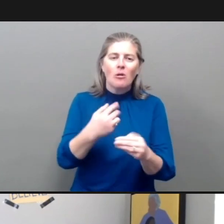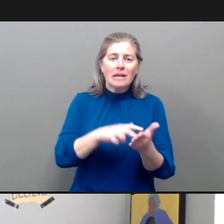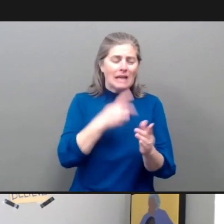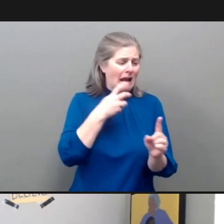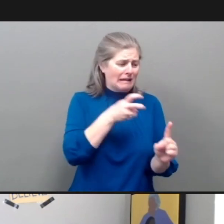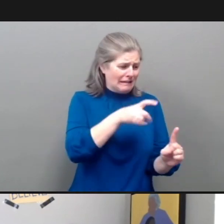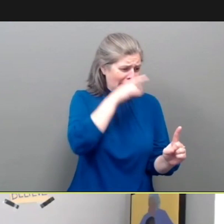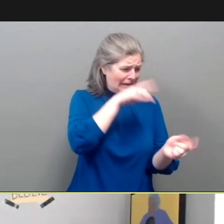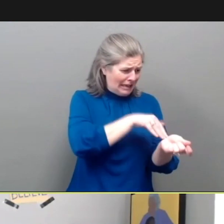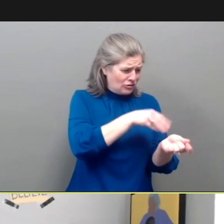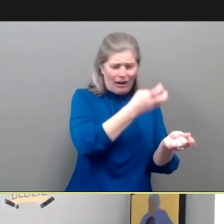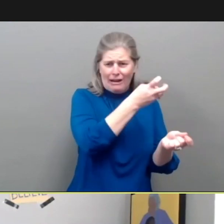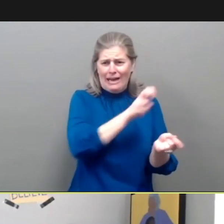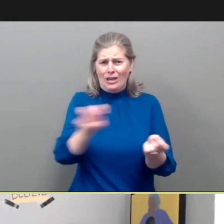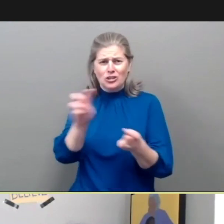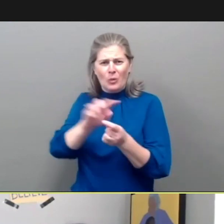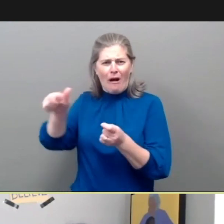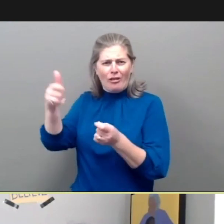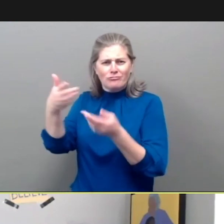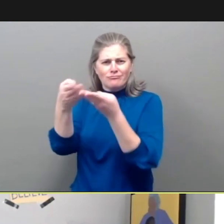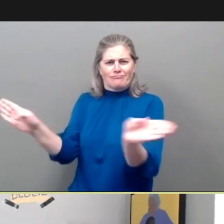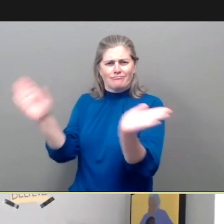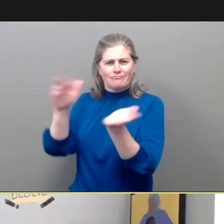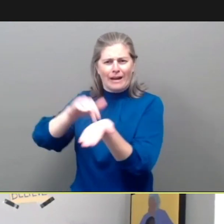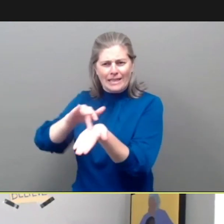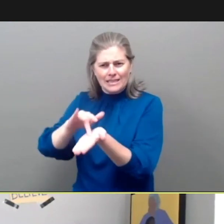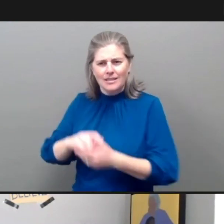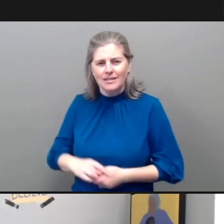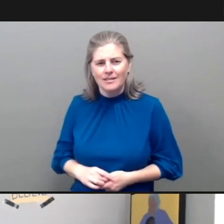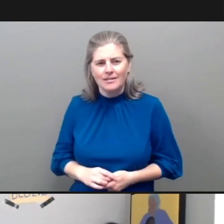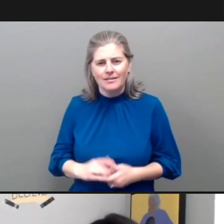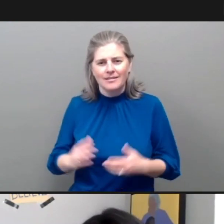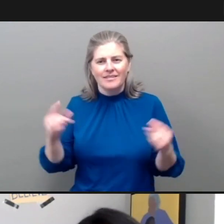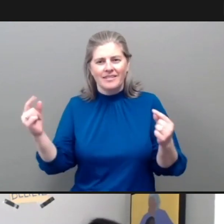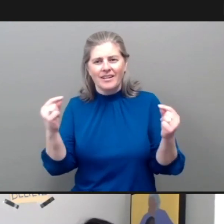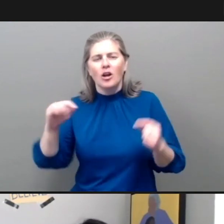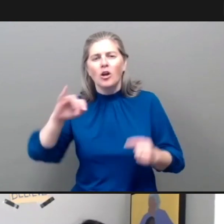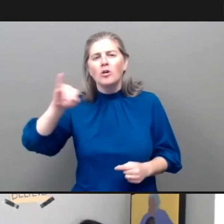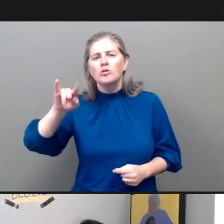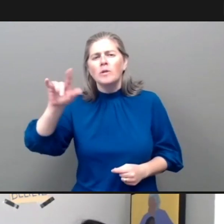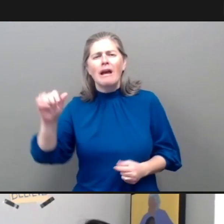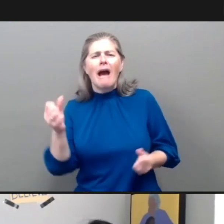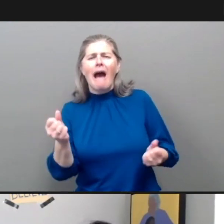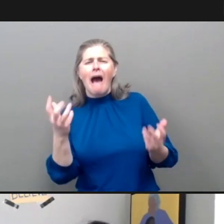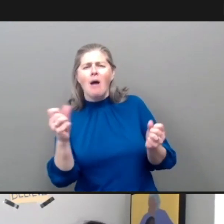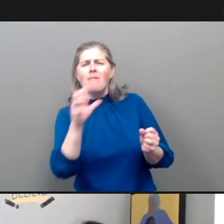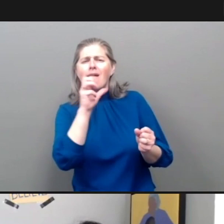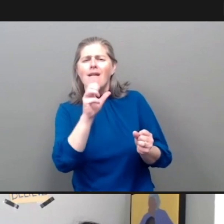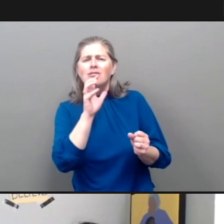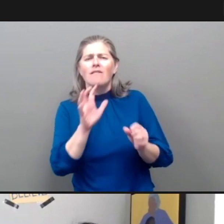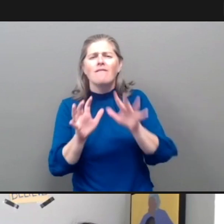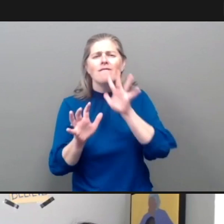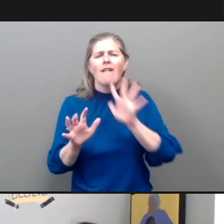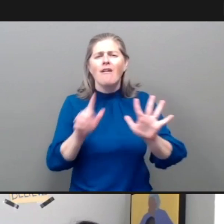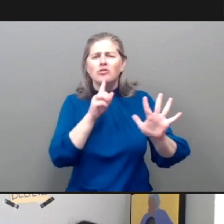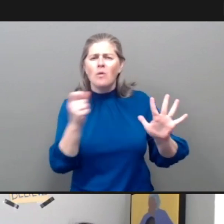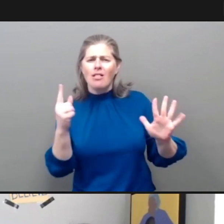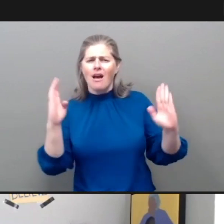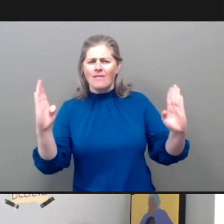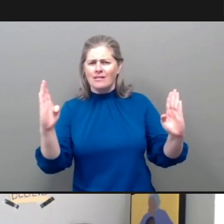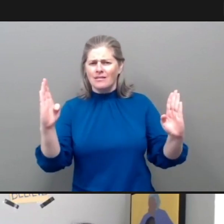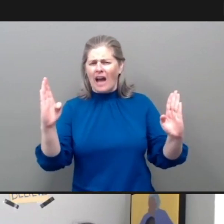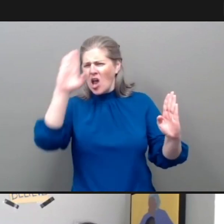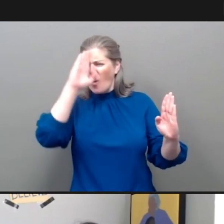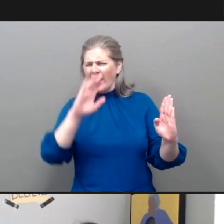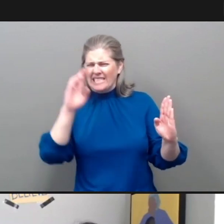medicine. And Dr. Patajon, sorry, how many 5 to 11-year-olds does New Mexico have? I'm sorry, Matt, I know that sounds